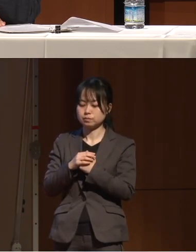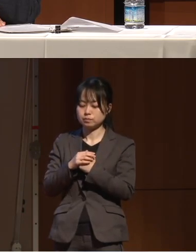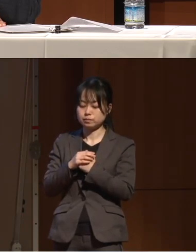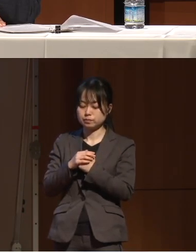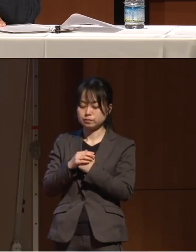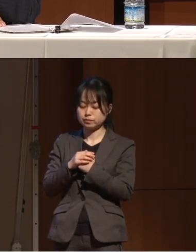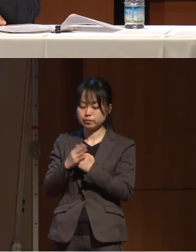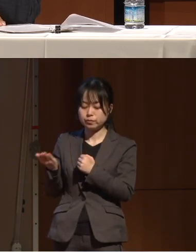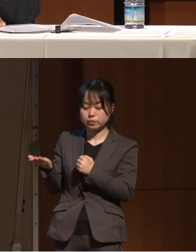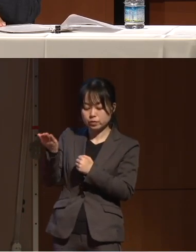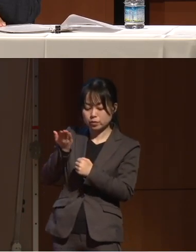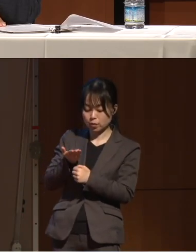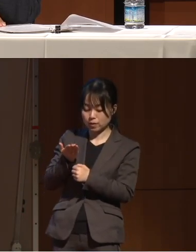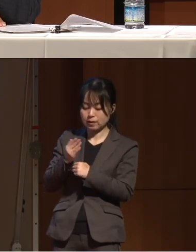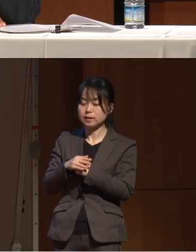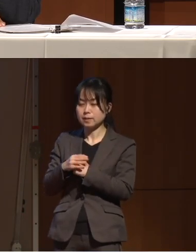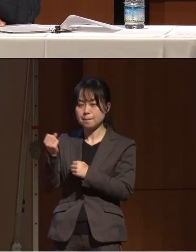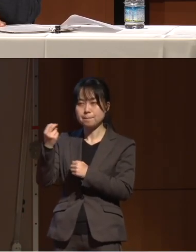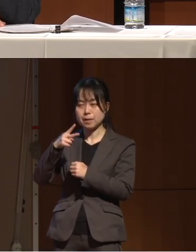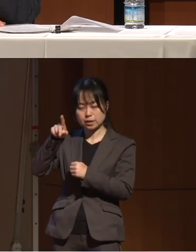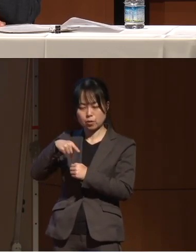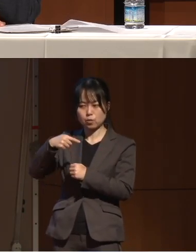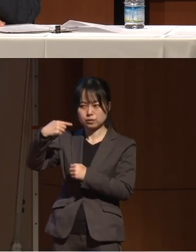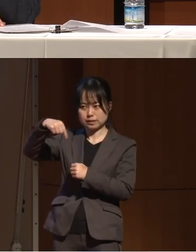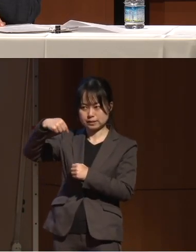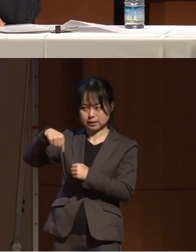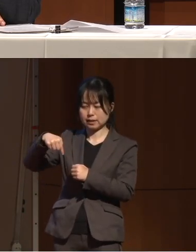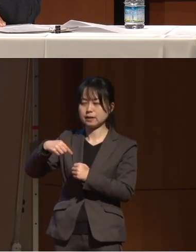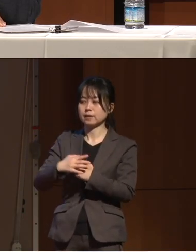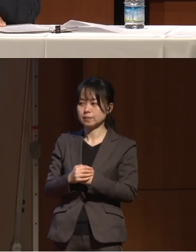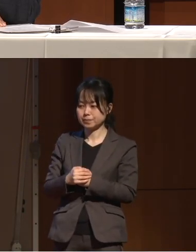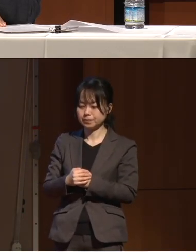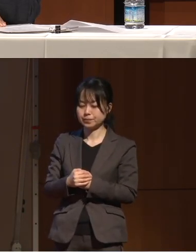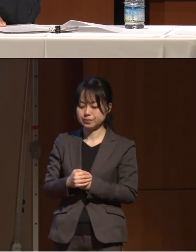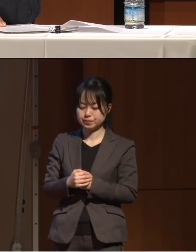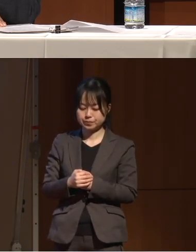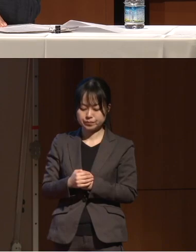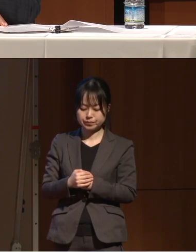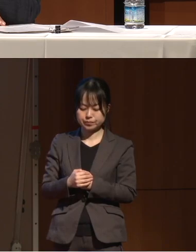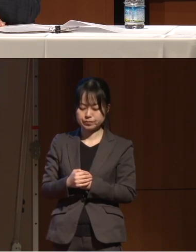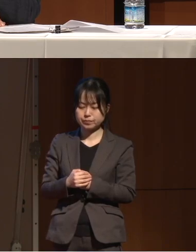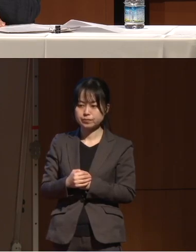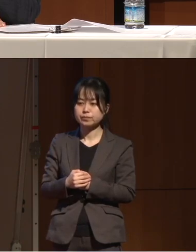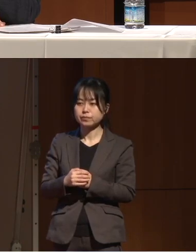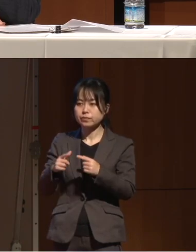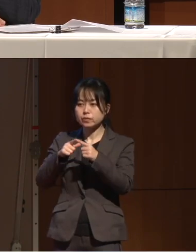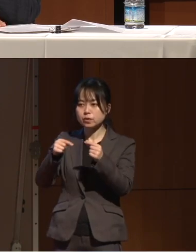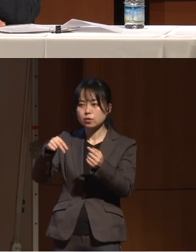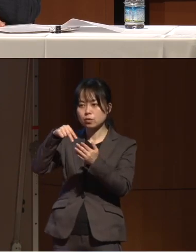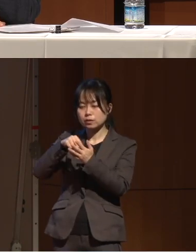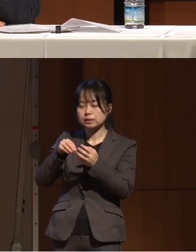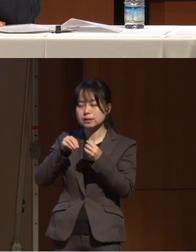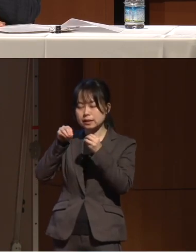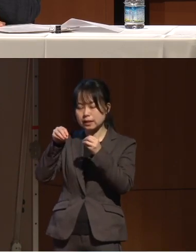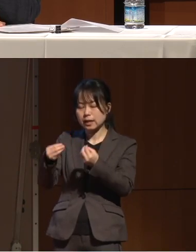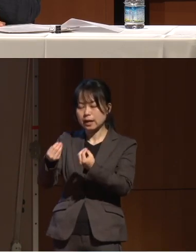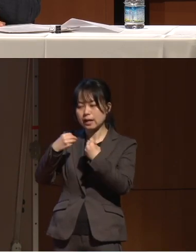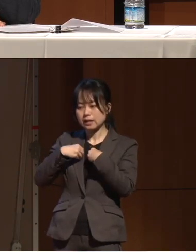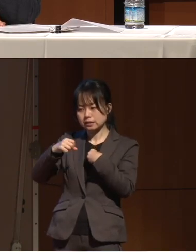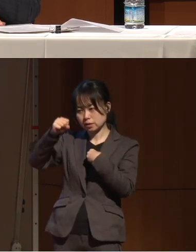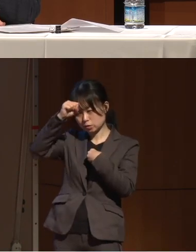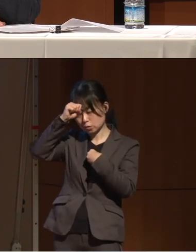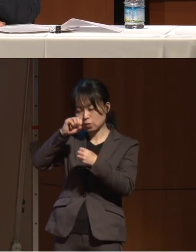Matano. He is the Deputy Director of the National Institute of Infectious Disease in Japan. He began his research